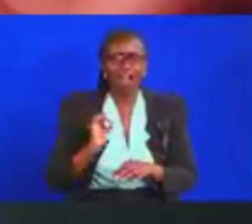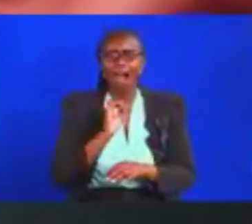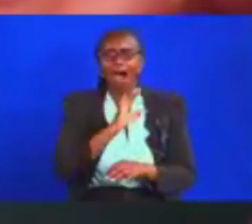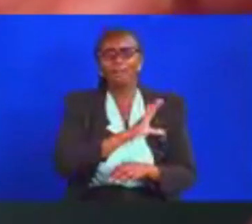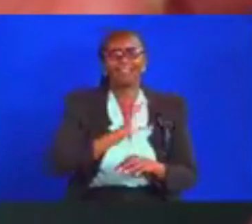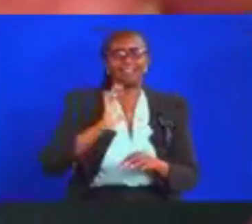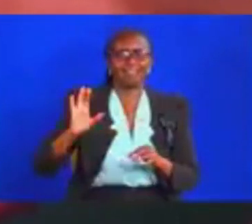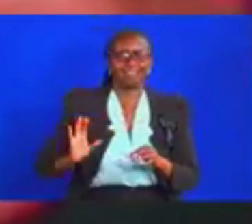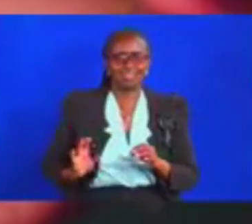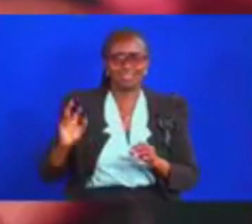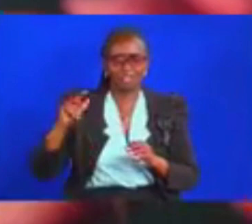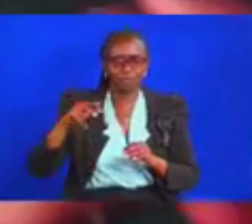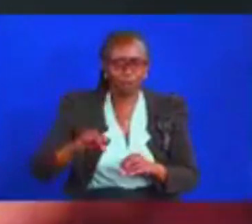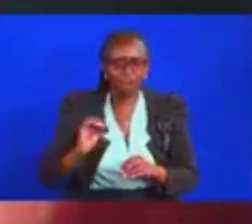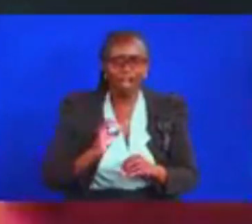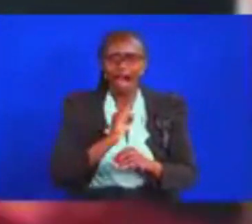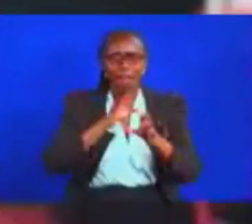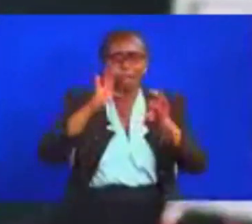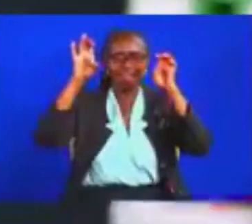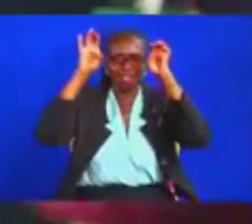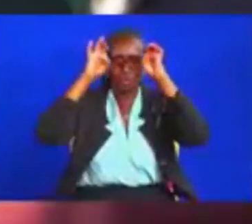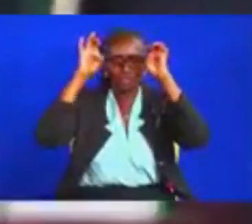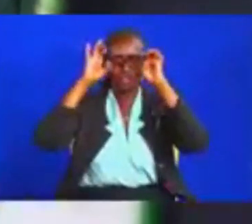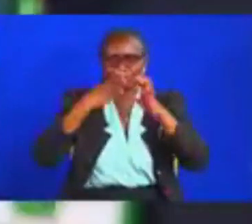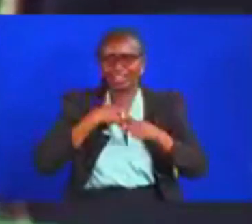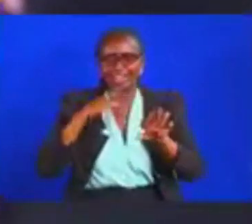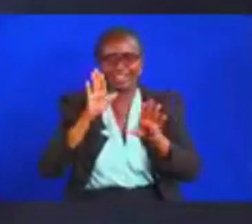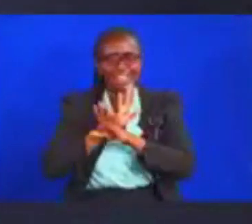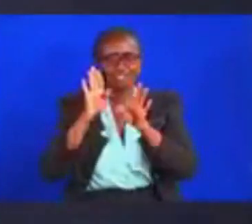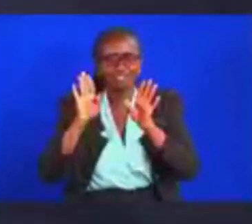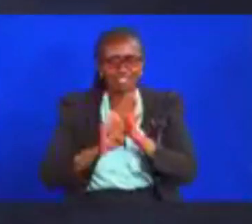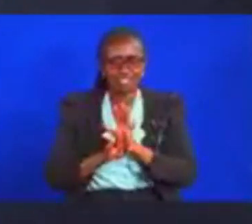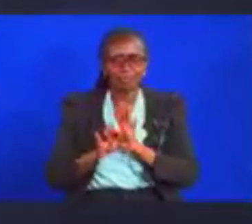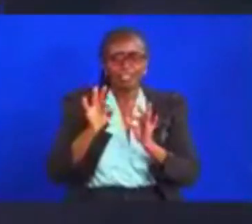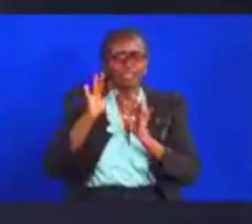pursuit, our education, and everything in between. You